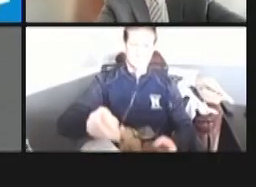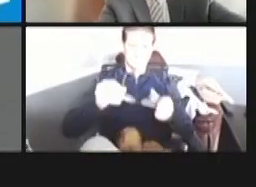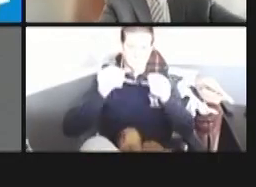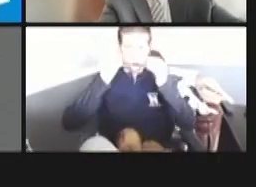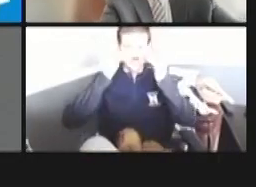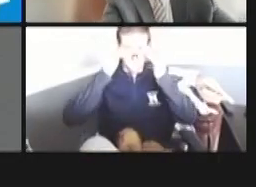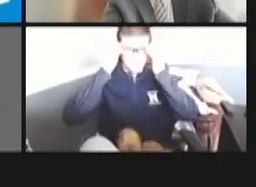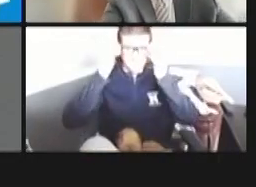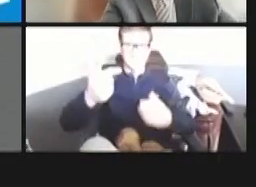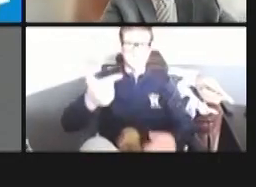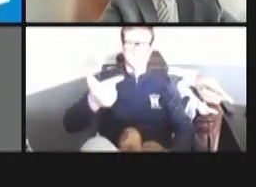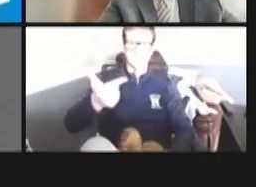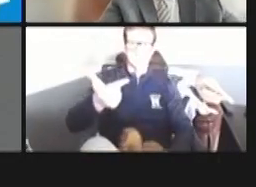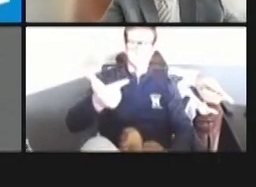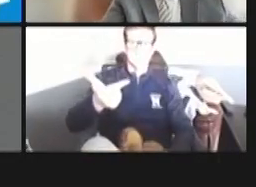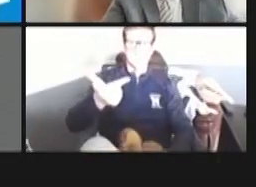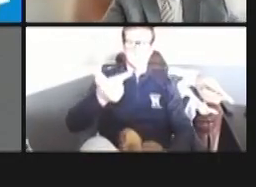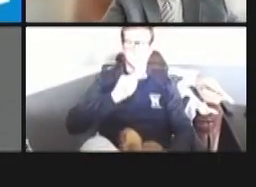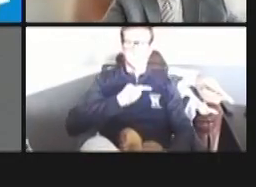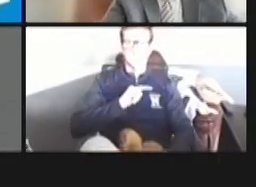one?